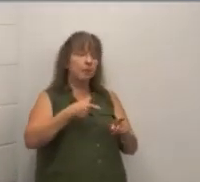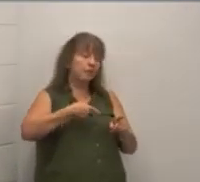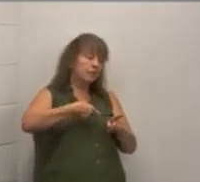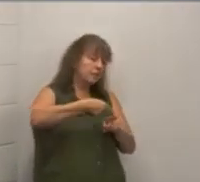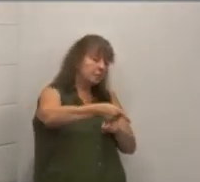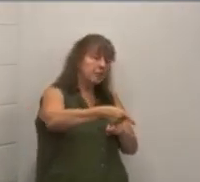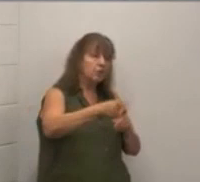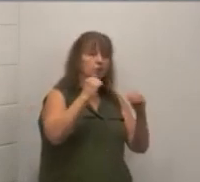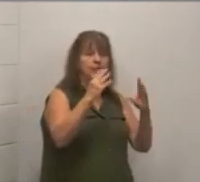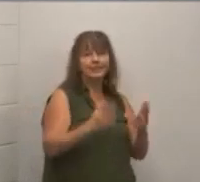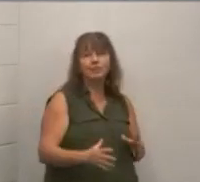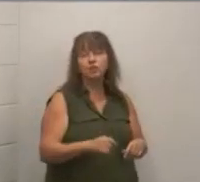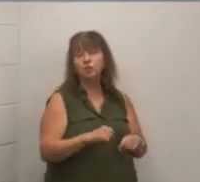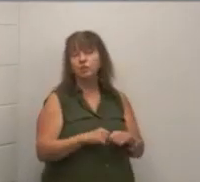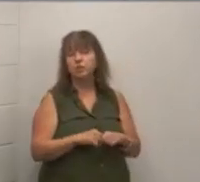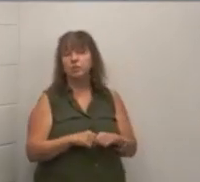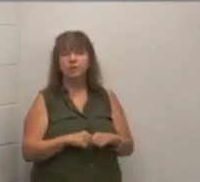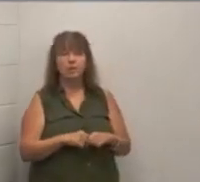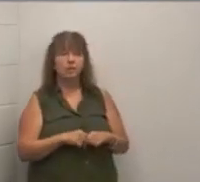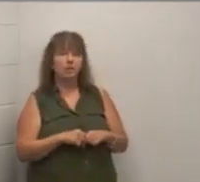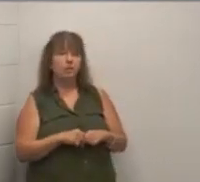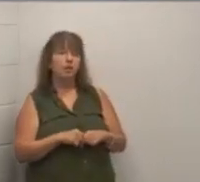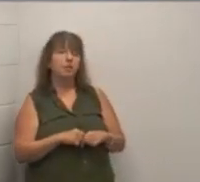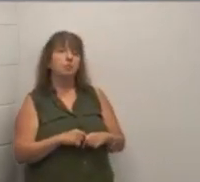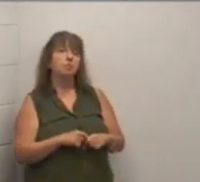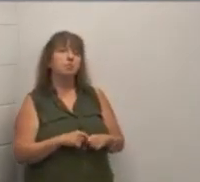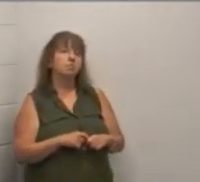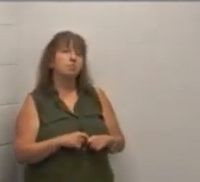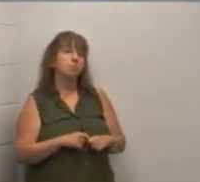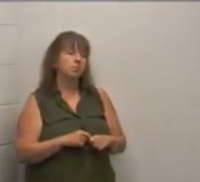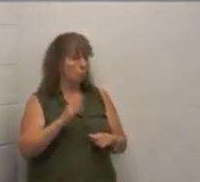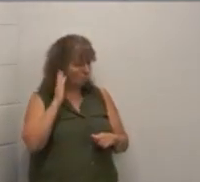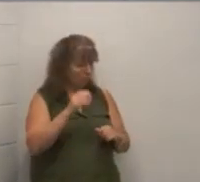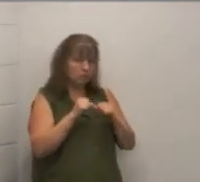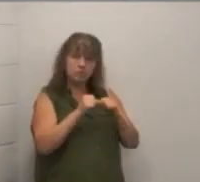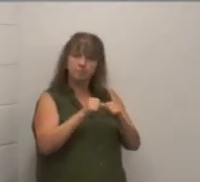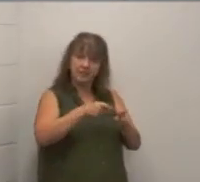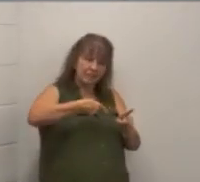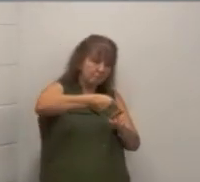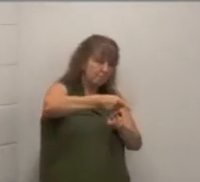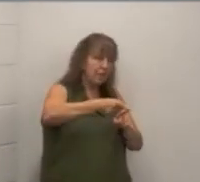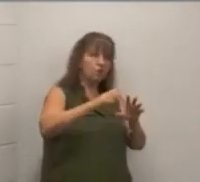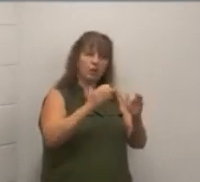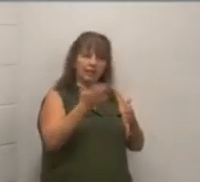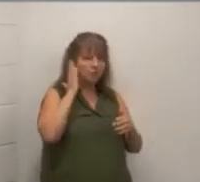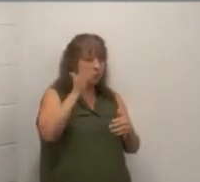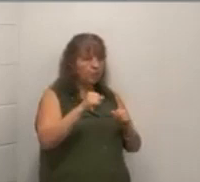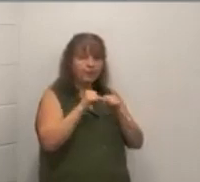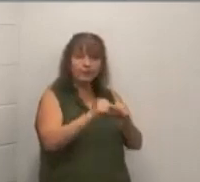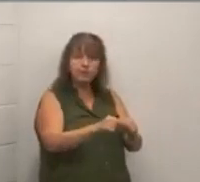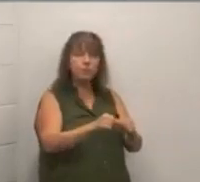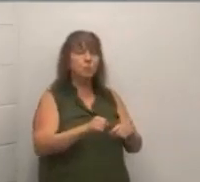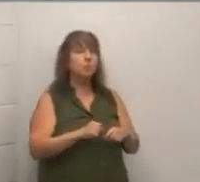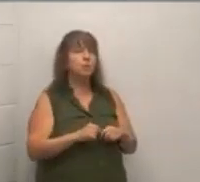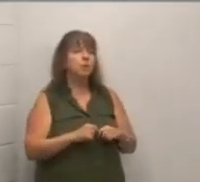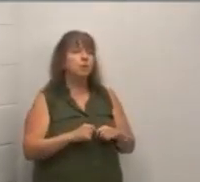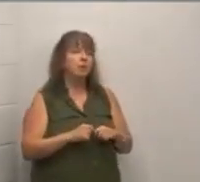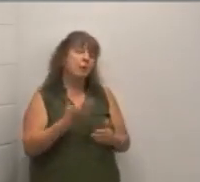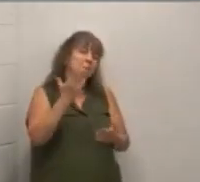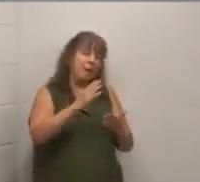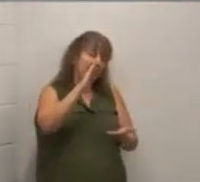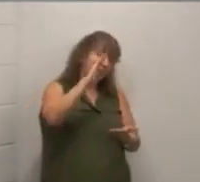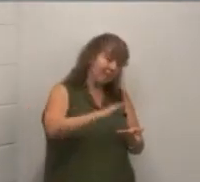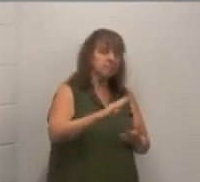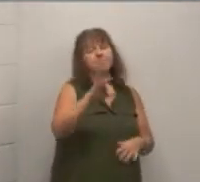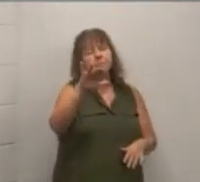teacher. Our special area classes will continue for the most part. They may be less. They will be